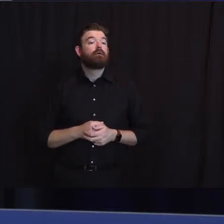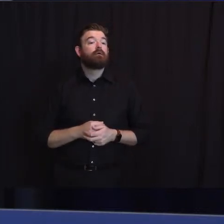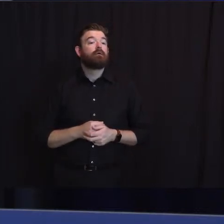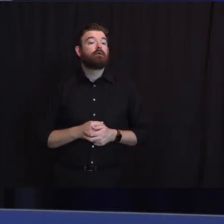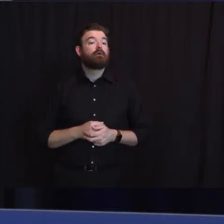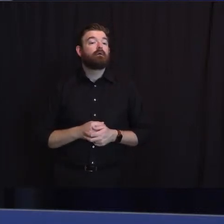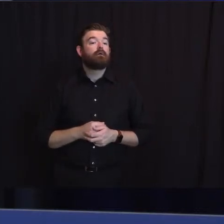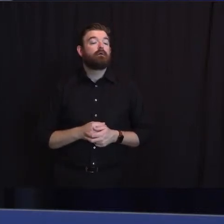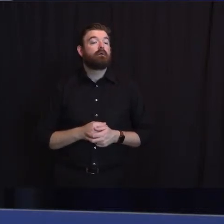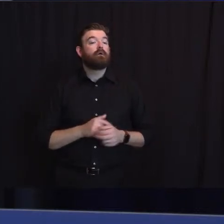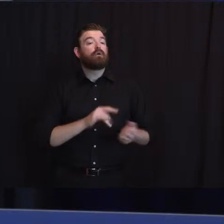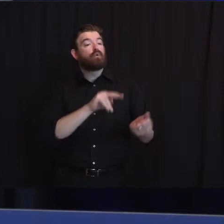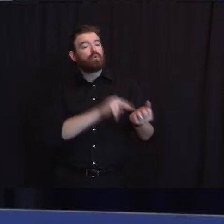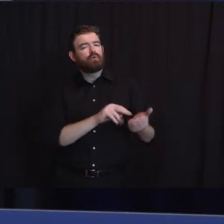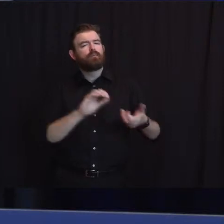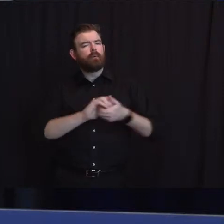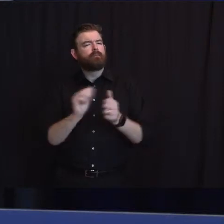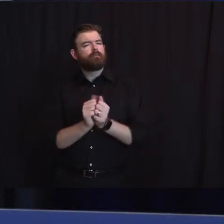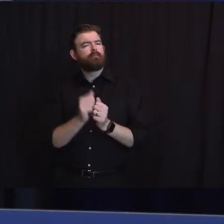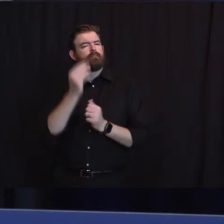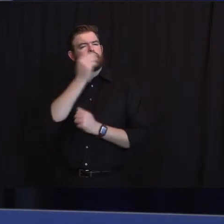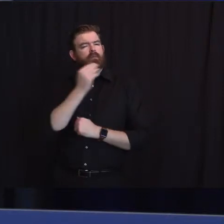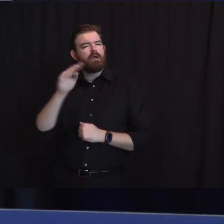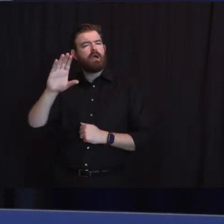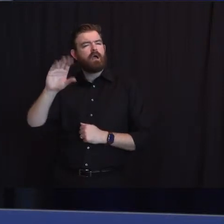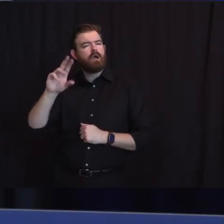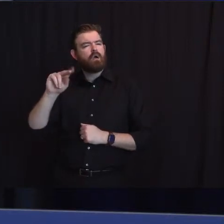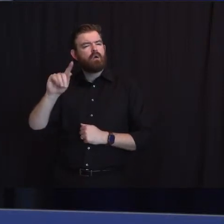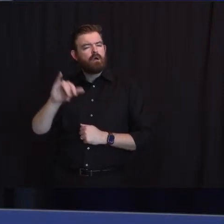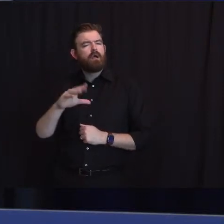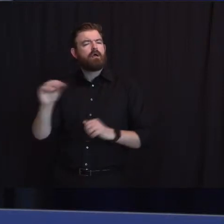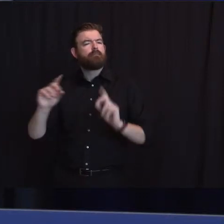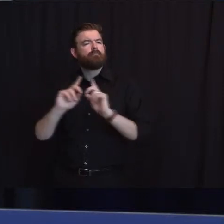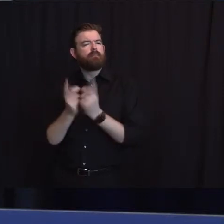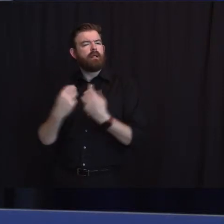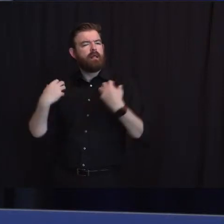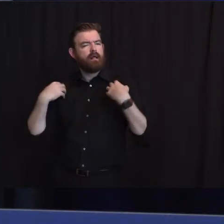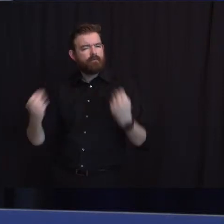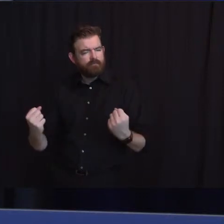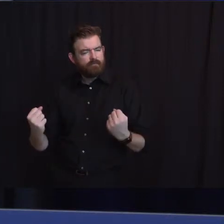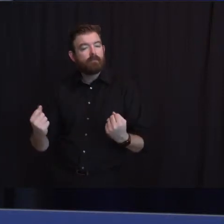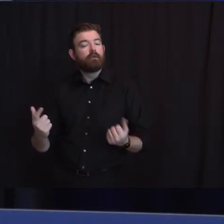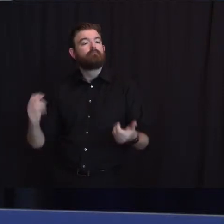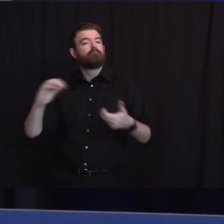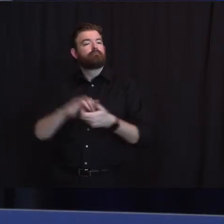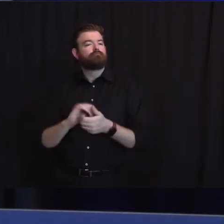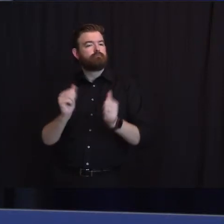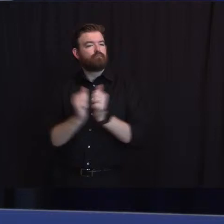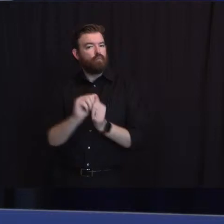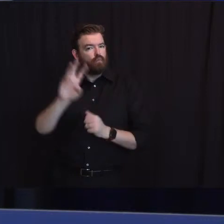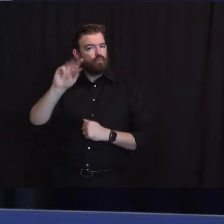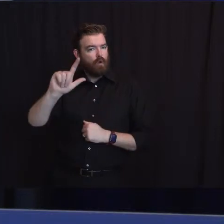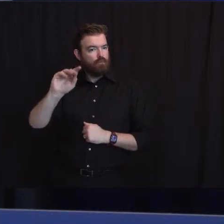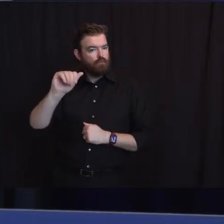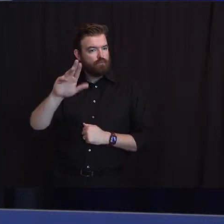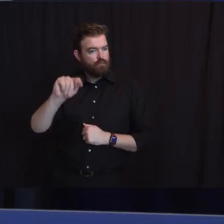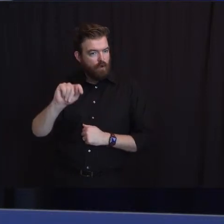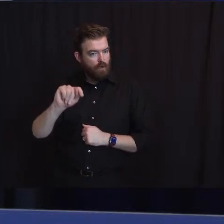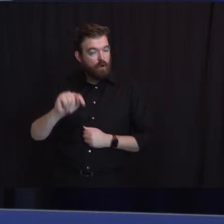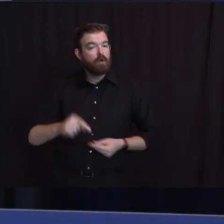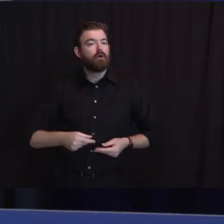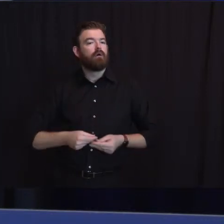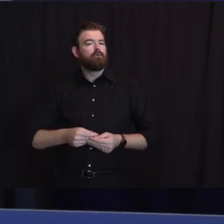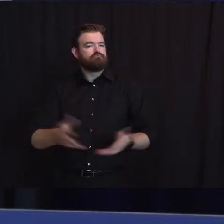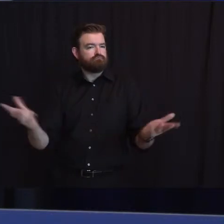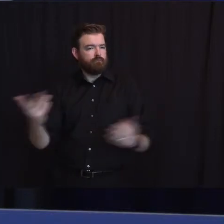with Monmouth County, our Department of Health, and Walmart to provide COVID-19 vaccinations to those visiting the shore